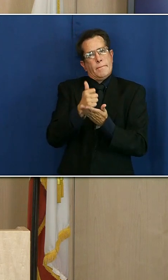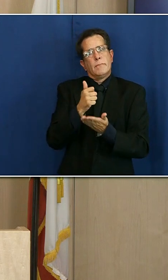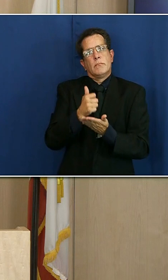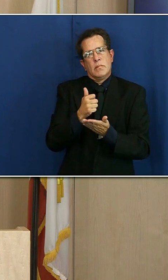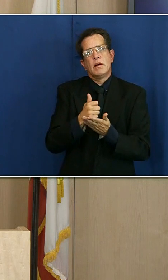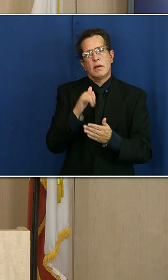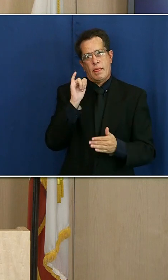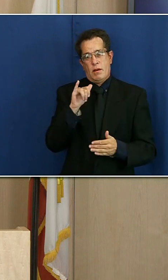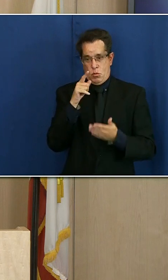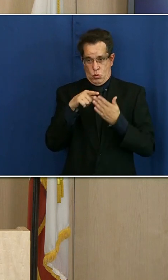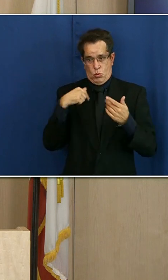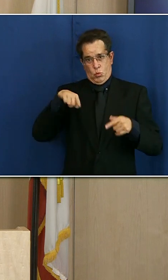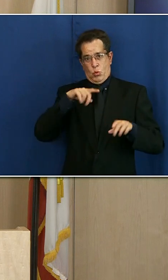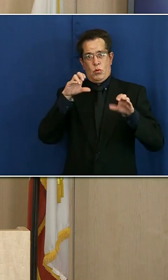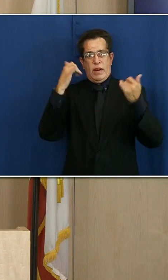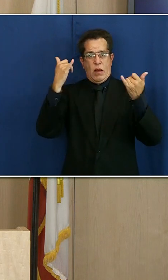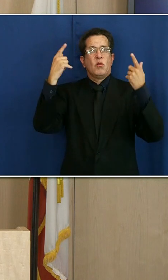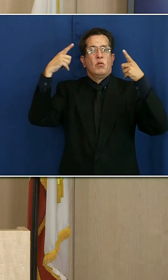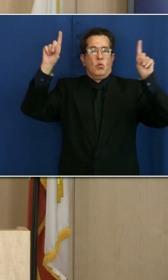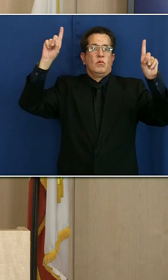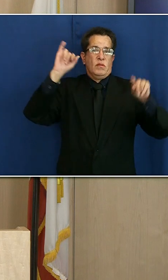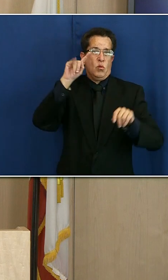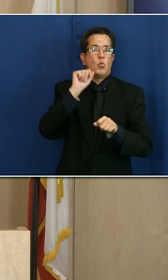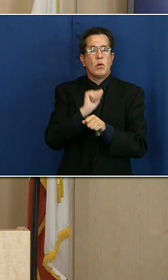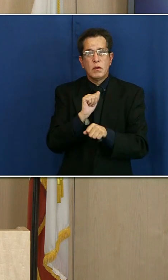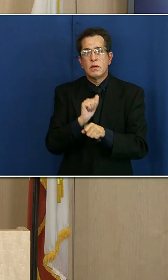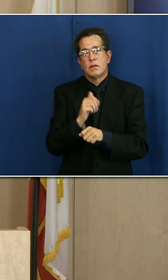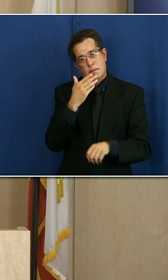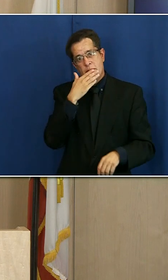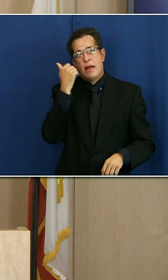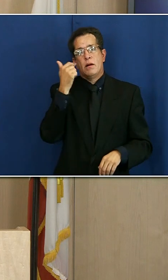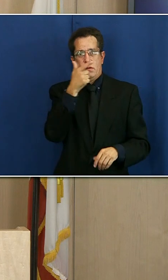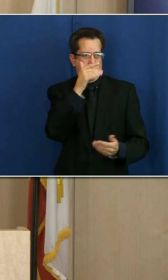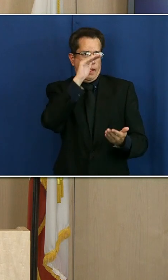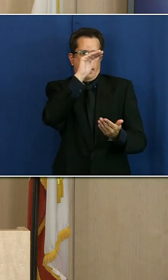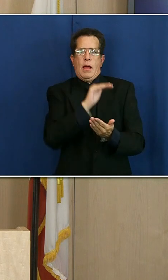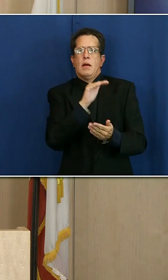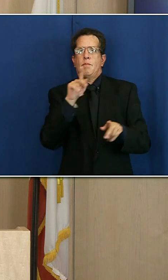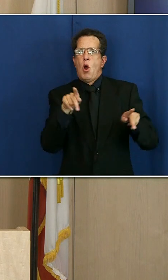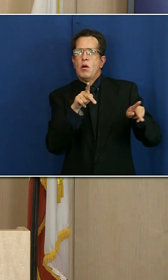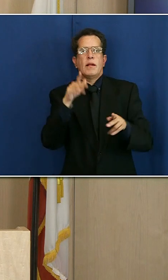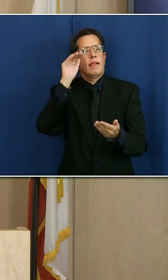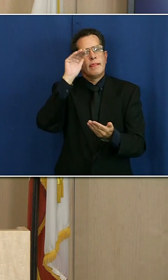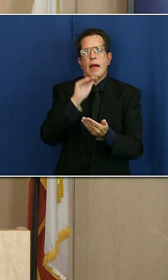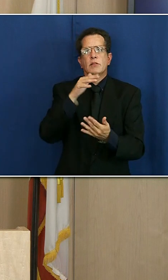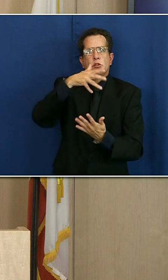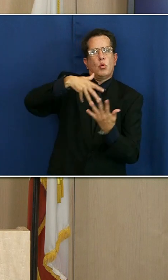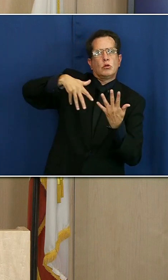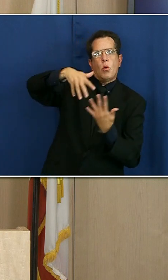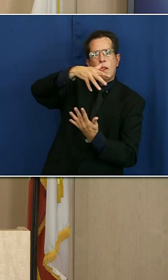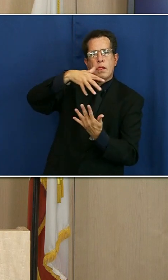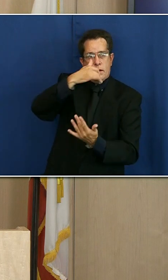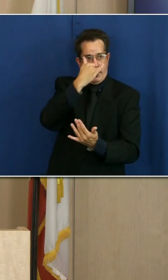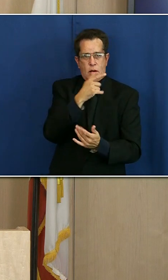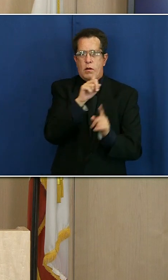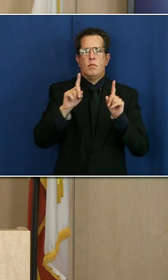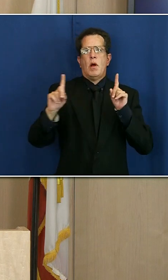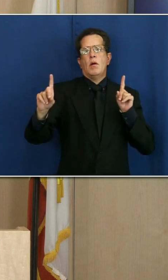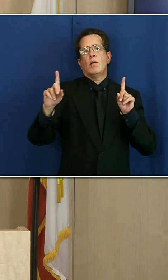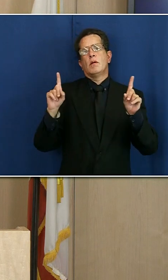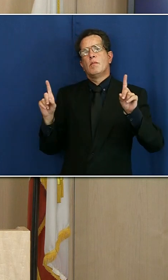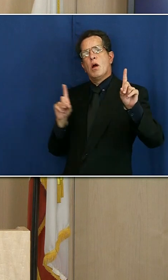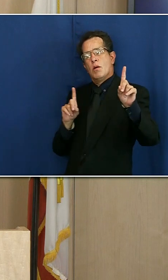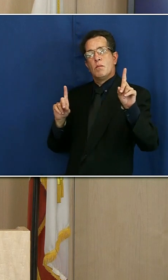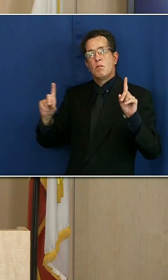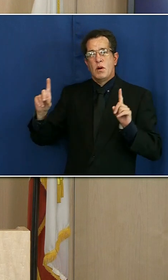are doing is working. It is resulting in much more limited social activity. And if individuals do become aware of things